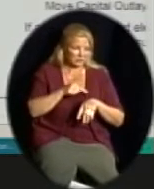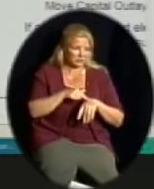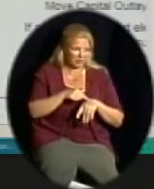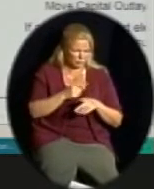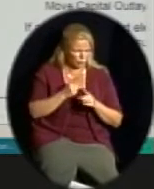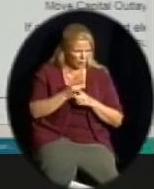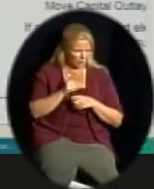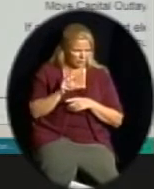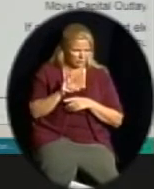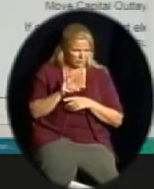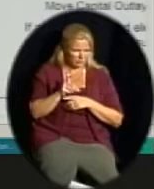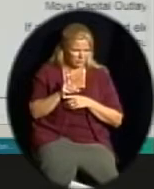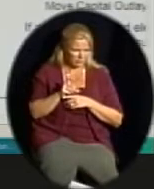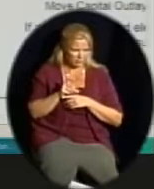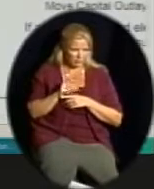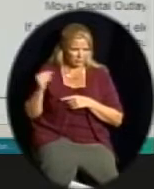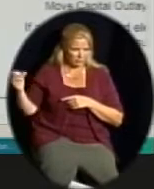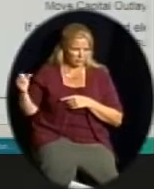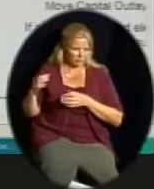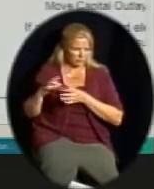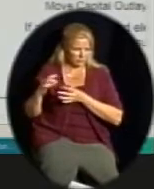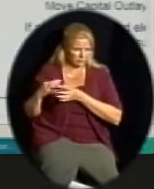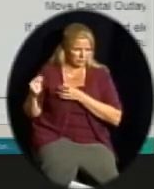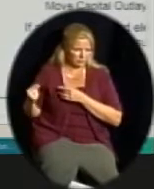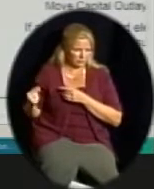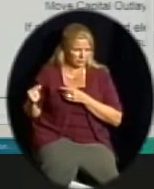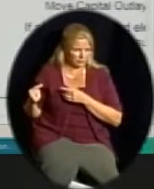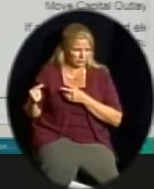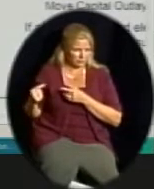coterminous with the 18-month budget. Can do that.